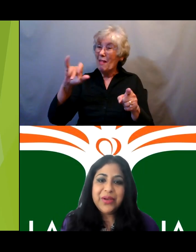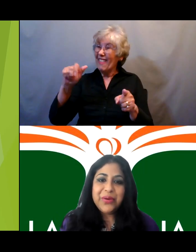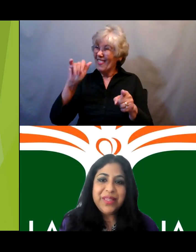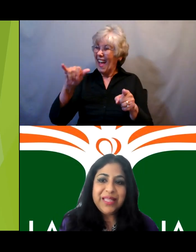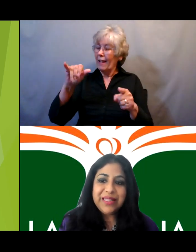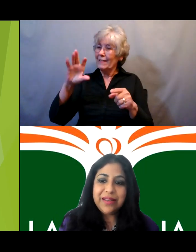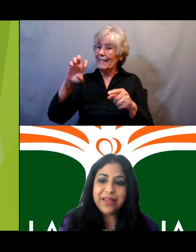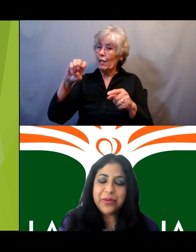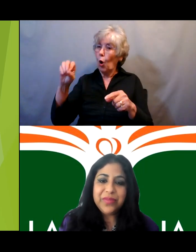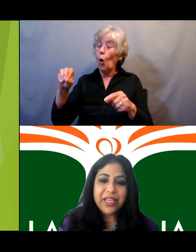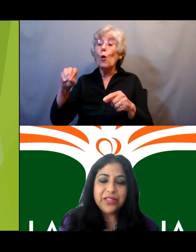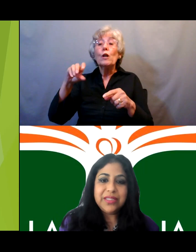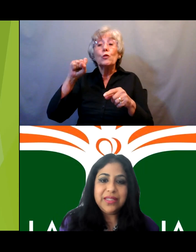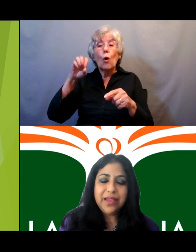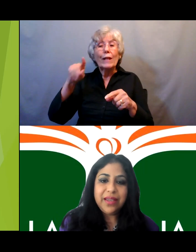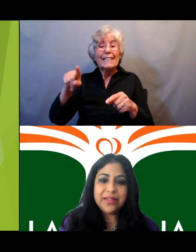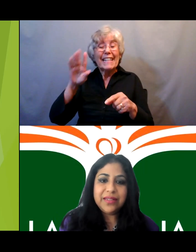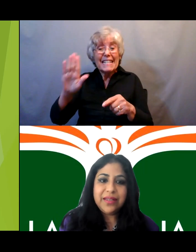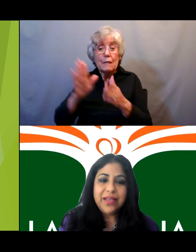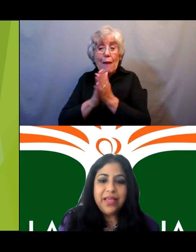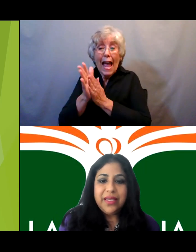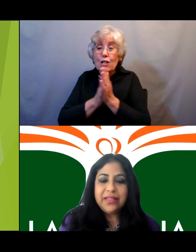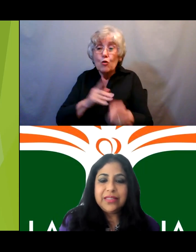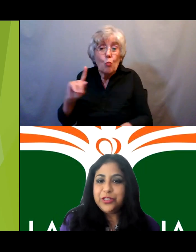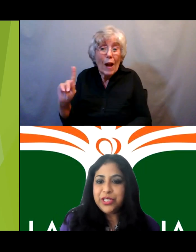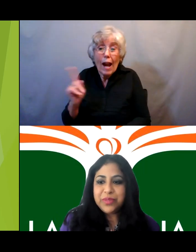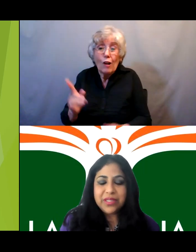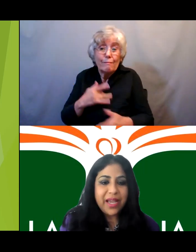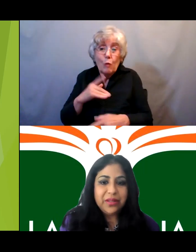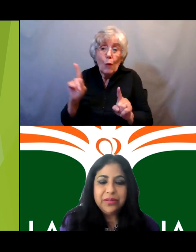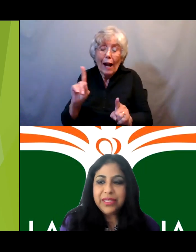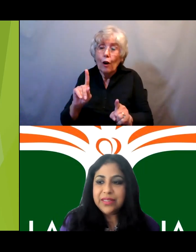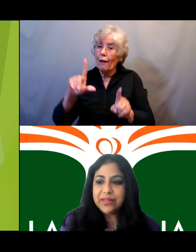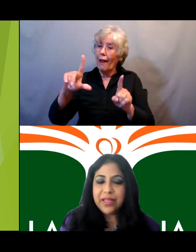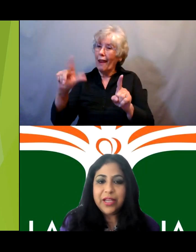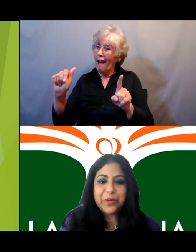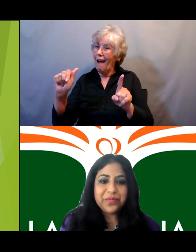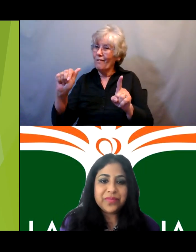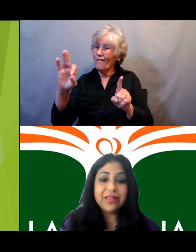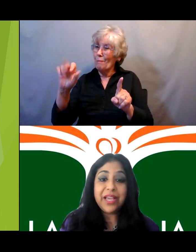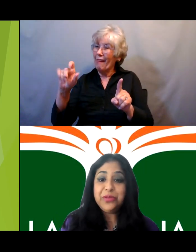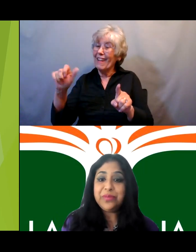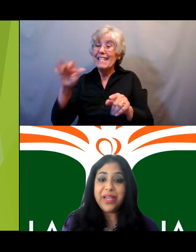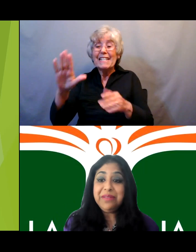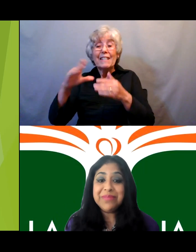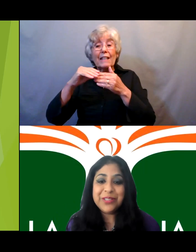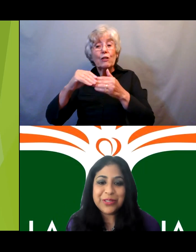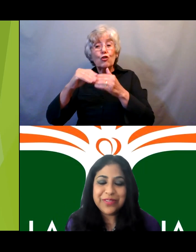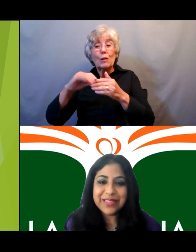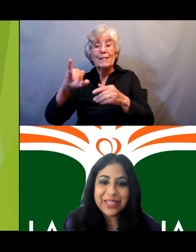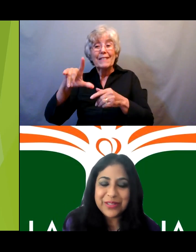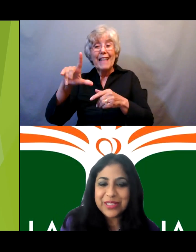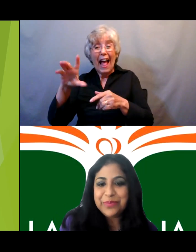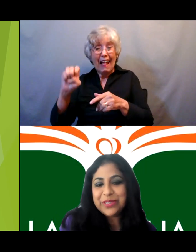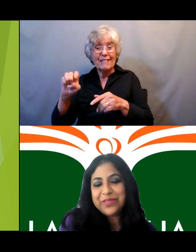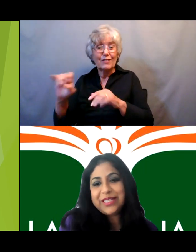lies within the agency, and his leadership style is aligned with mine,